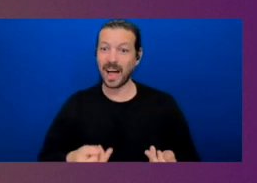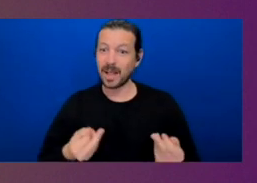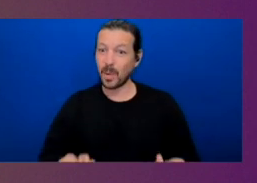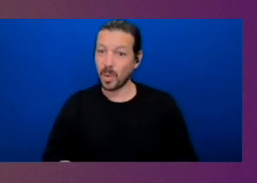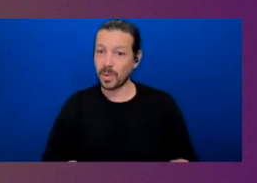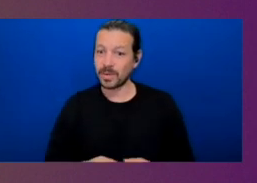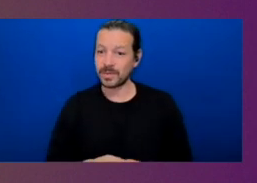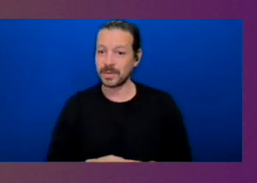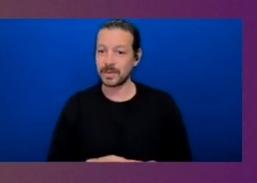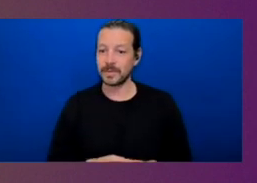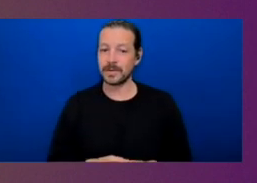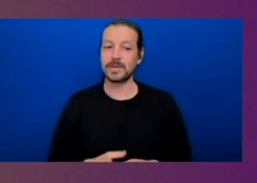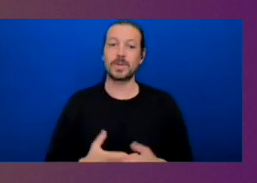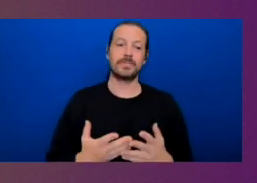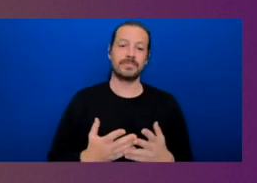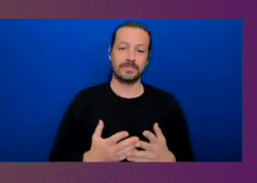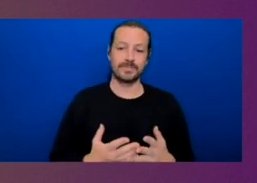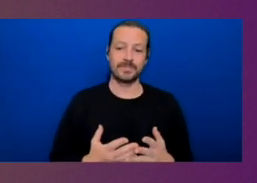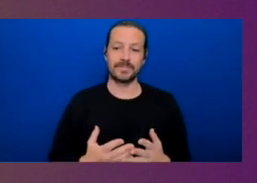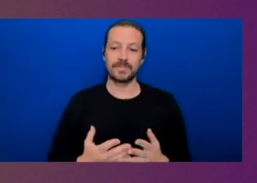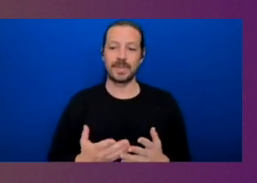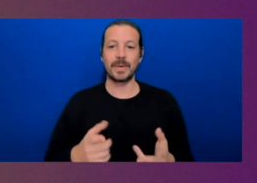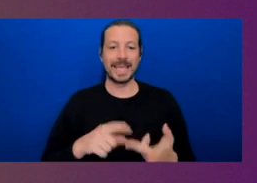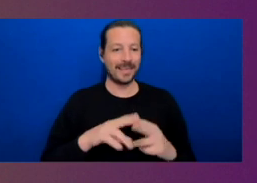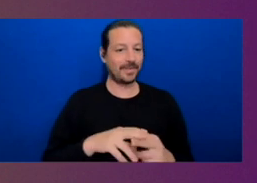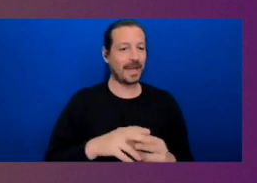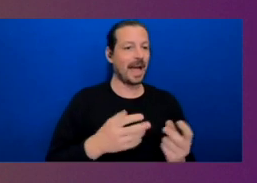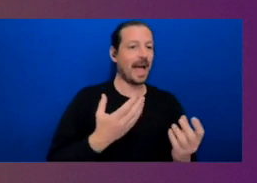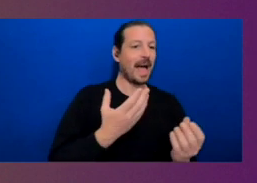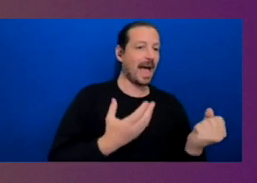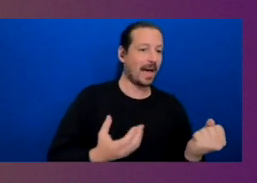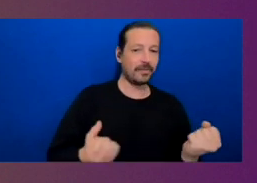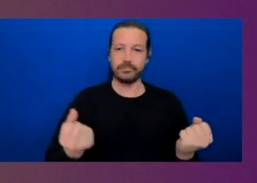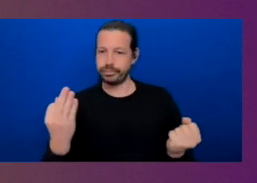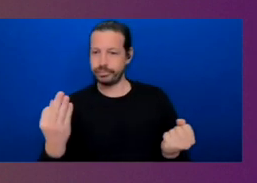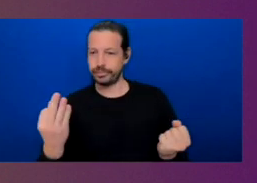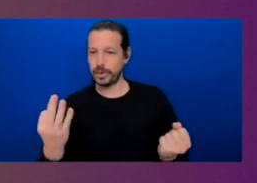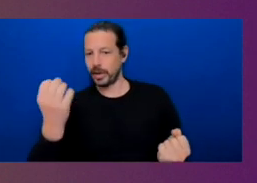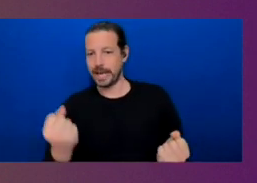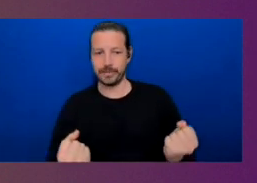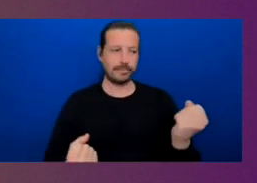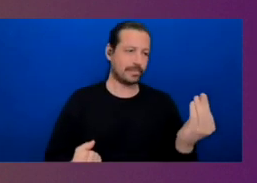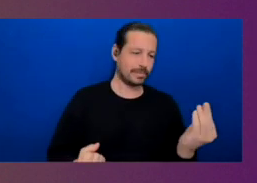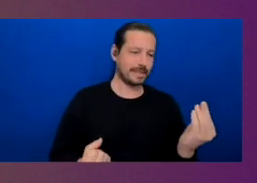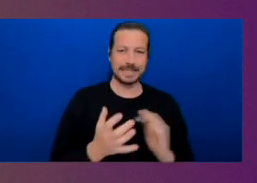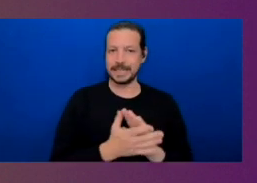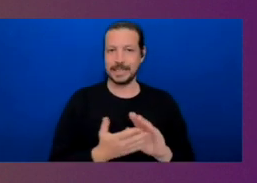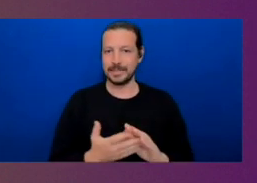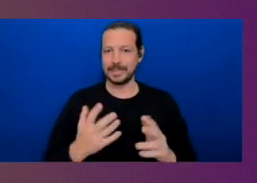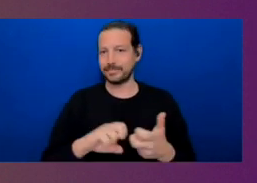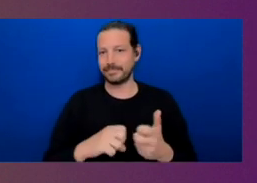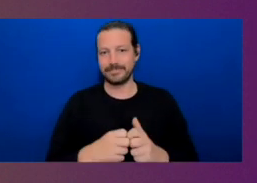be accessible, because one and not the other doesn't really solve the problem. So having training that gives people